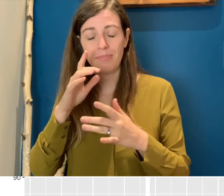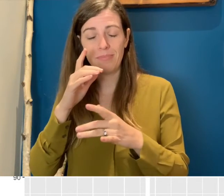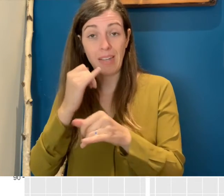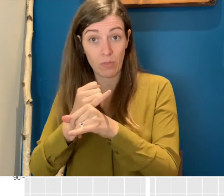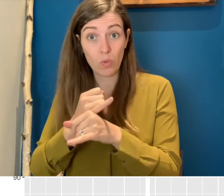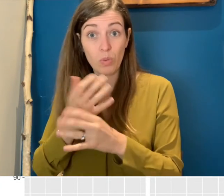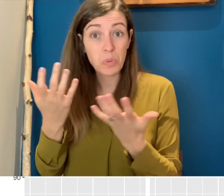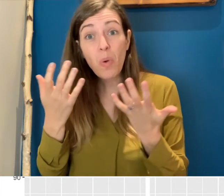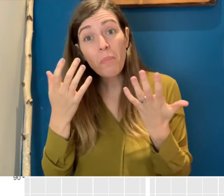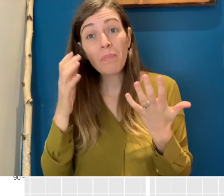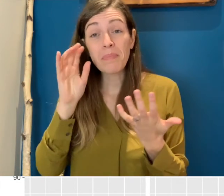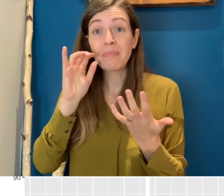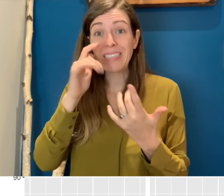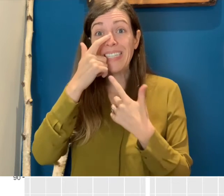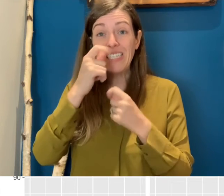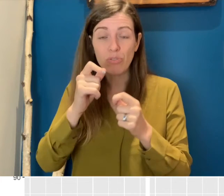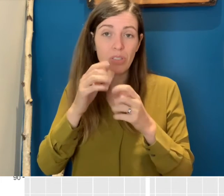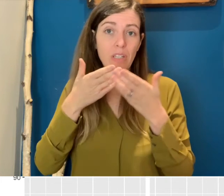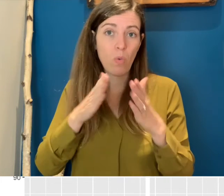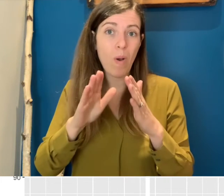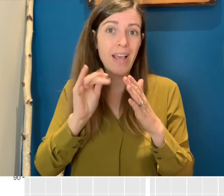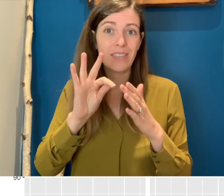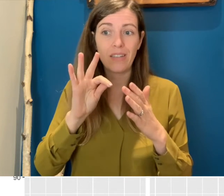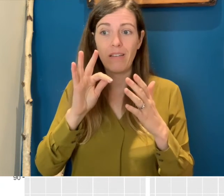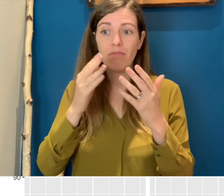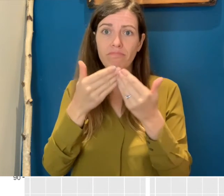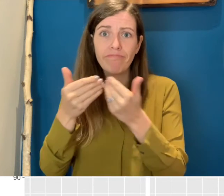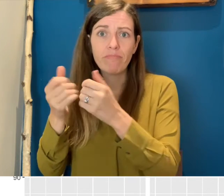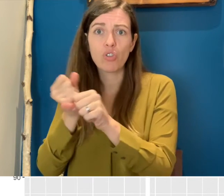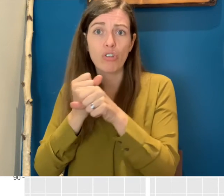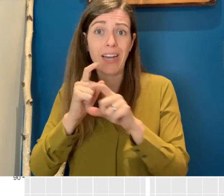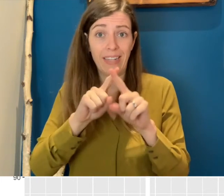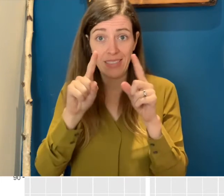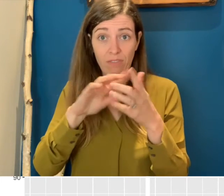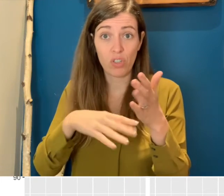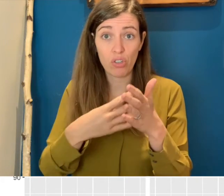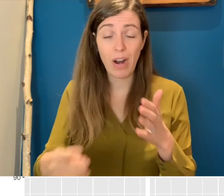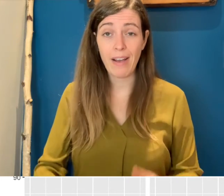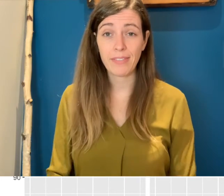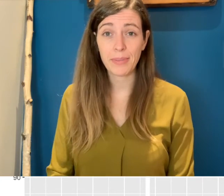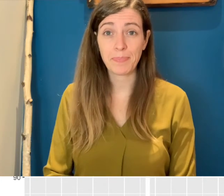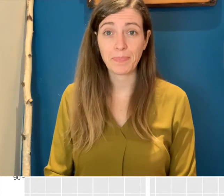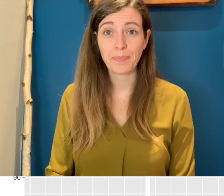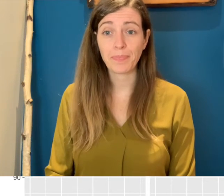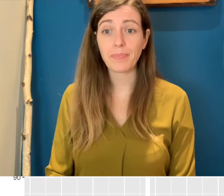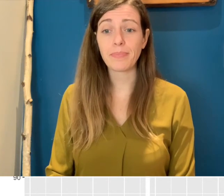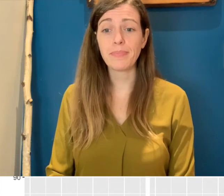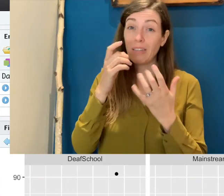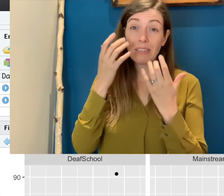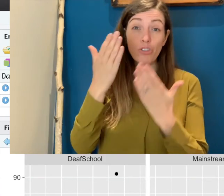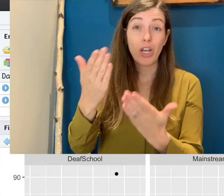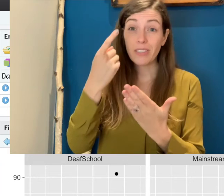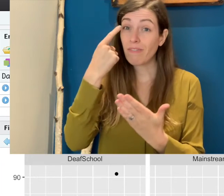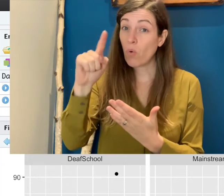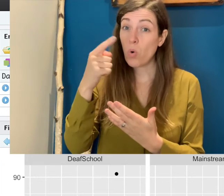for the students in deaf schools. So that's a nice way of seeing different types